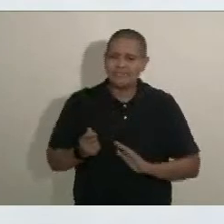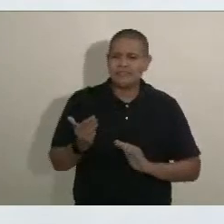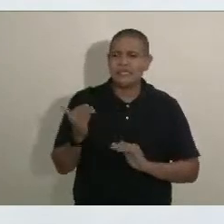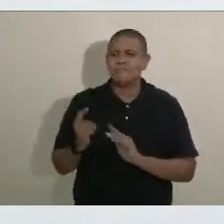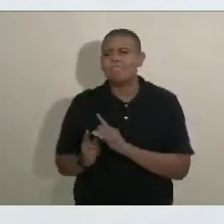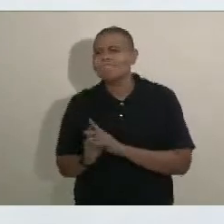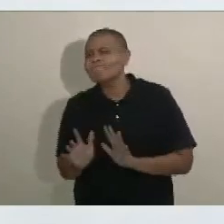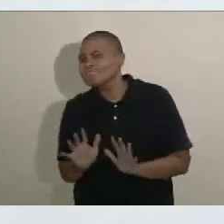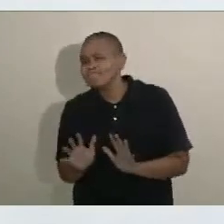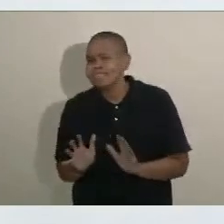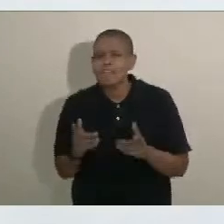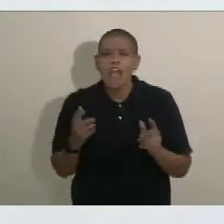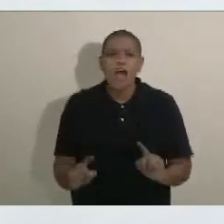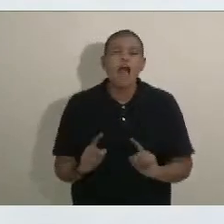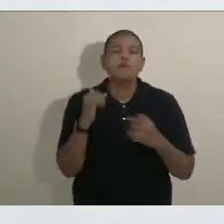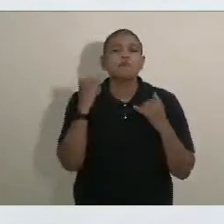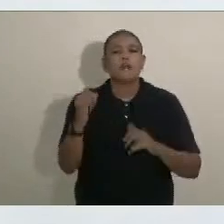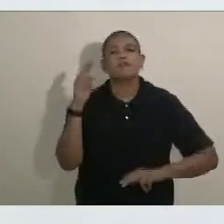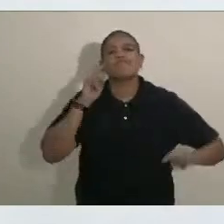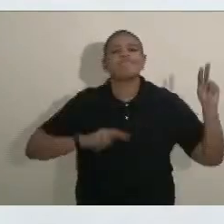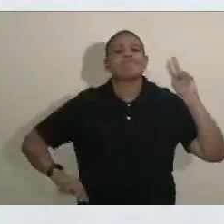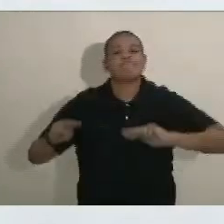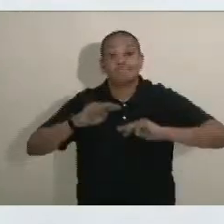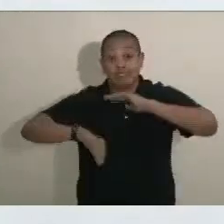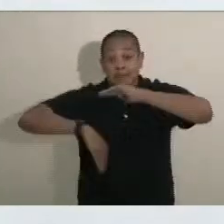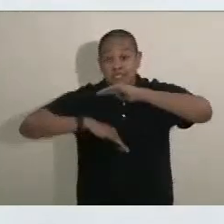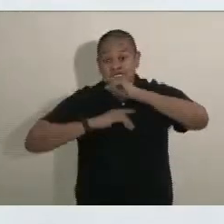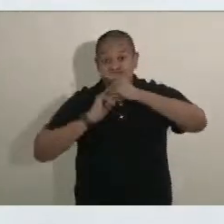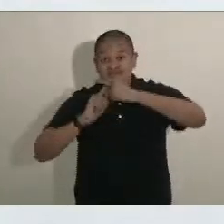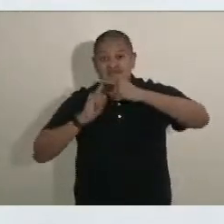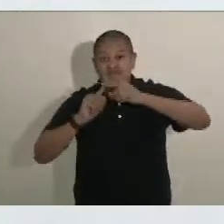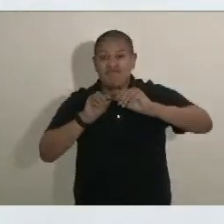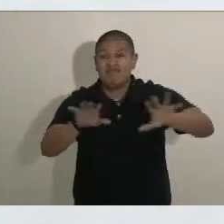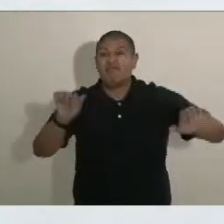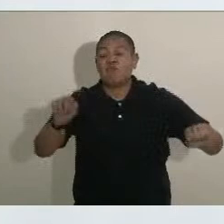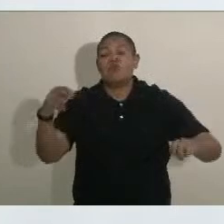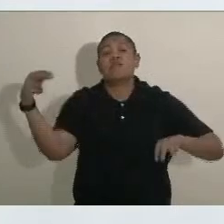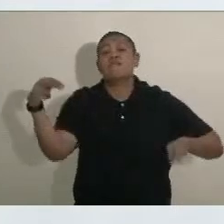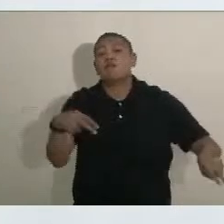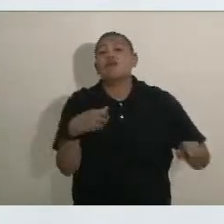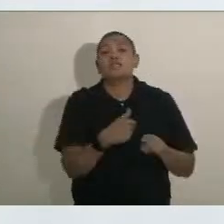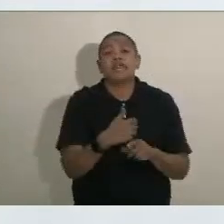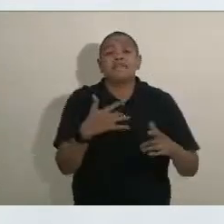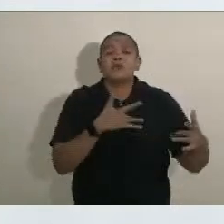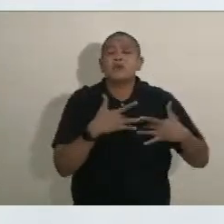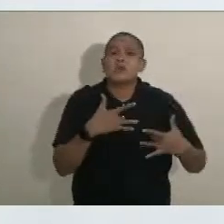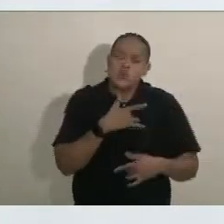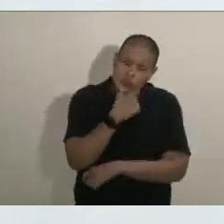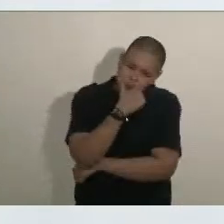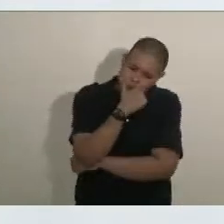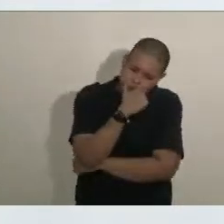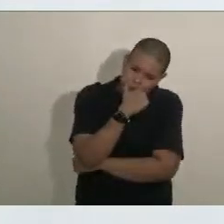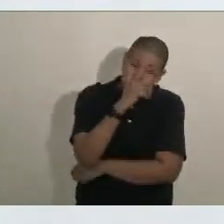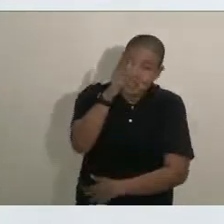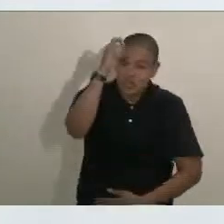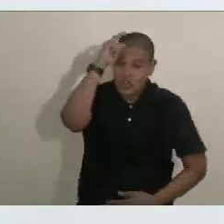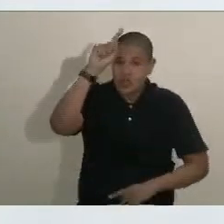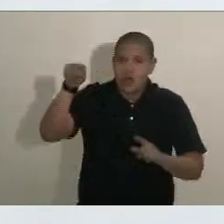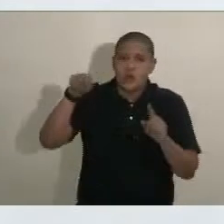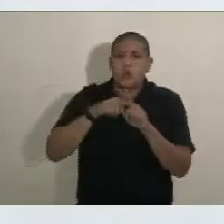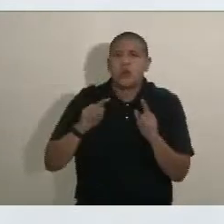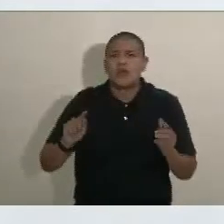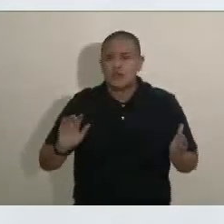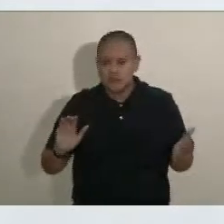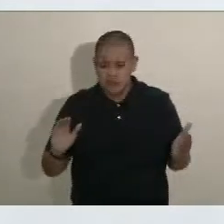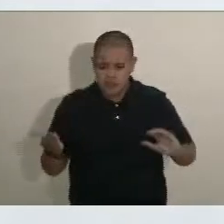scenario, which based on positivity rates could be viewed as concerning, but when